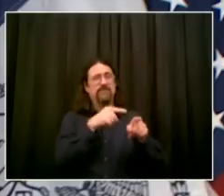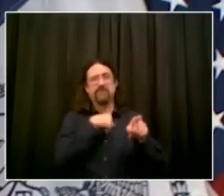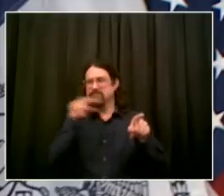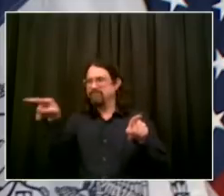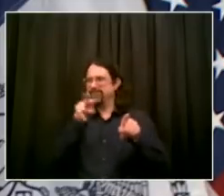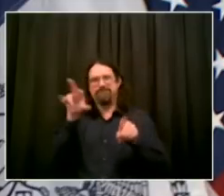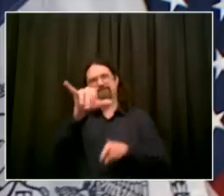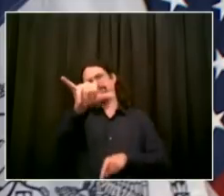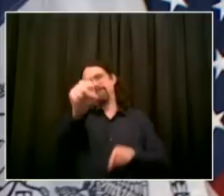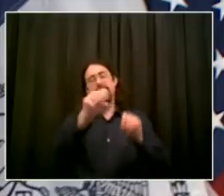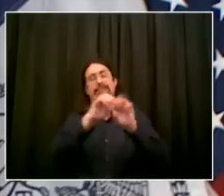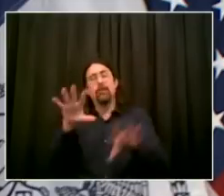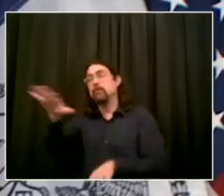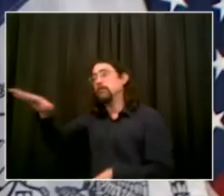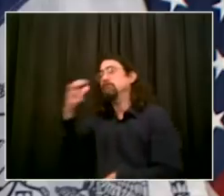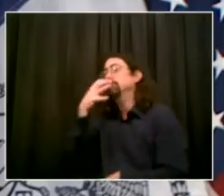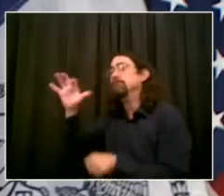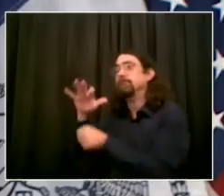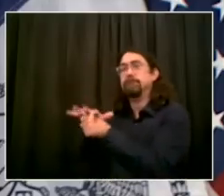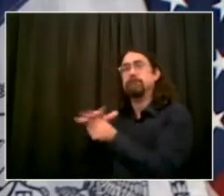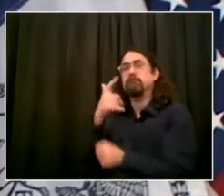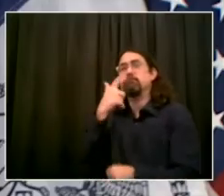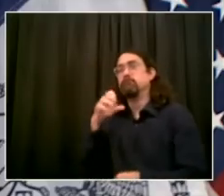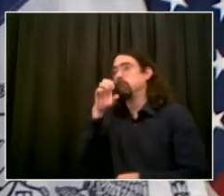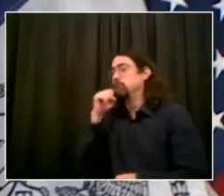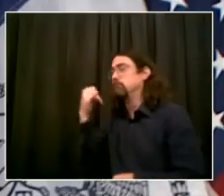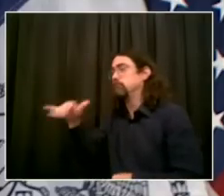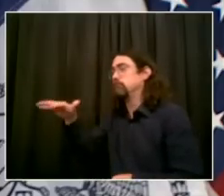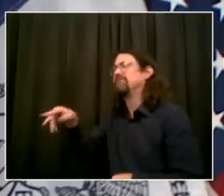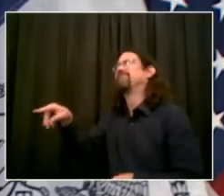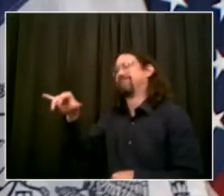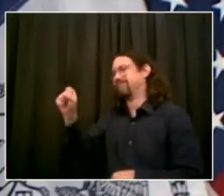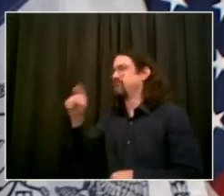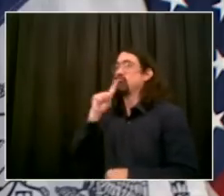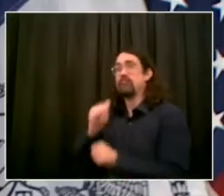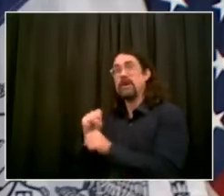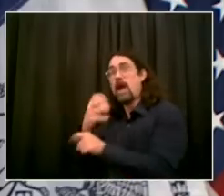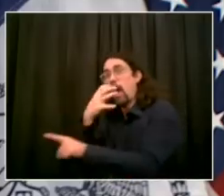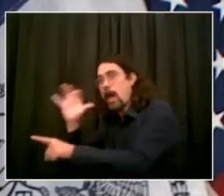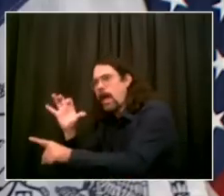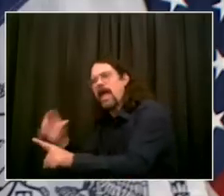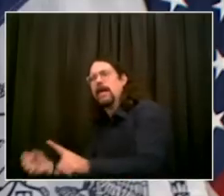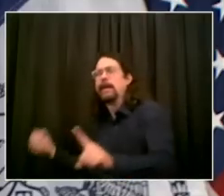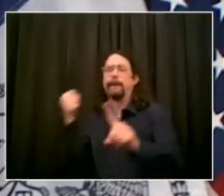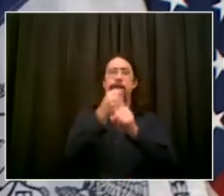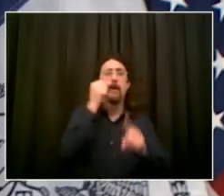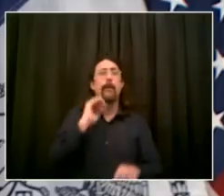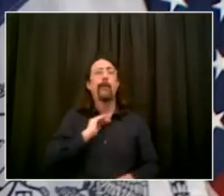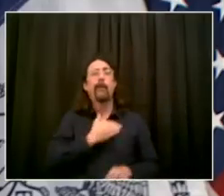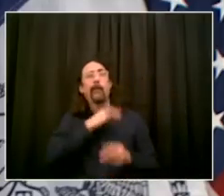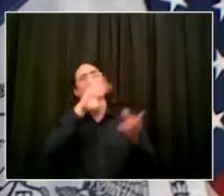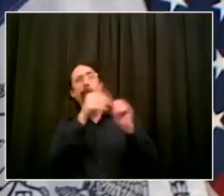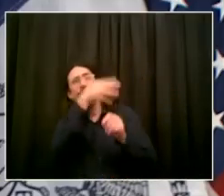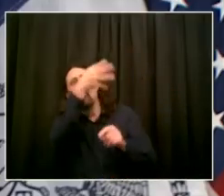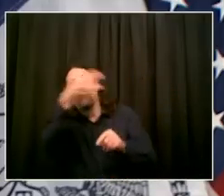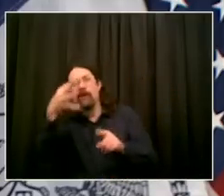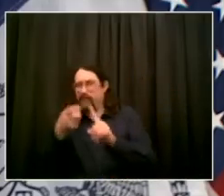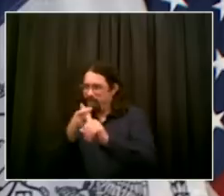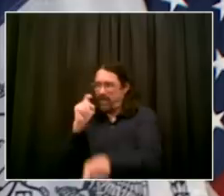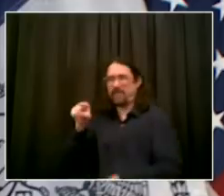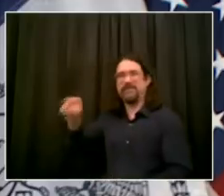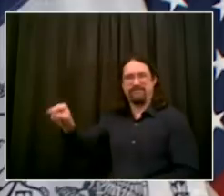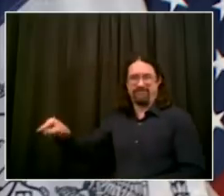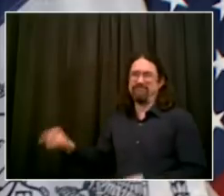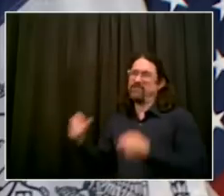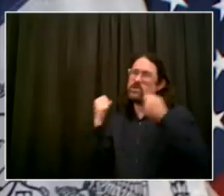on 7-day average infection rates and new cases by zip code. This is obviously